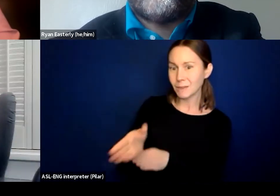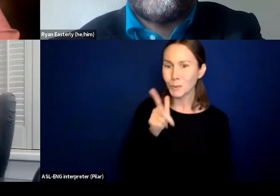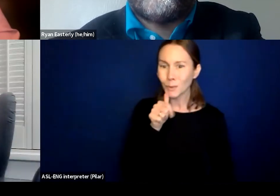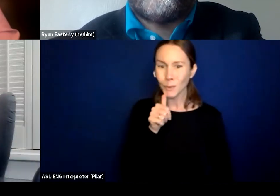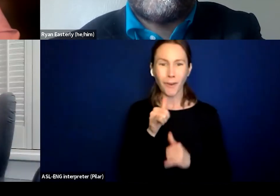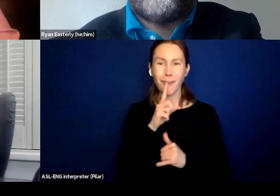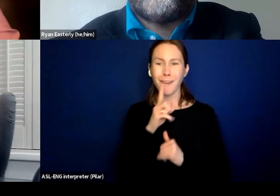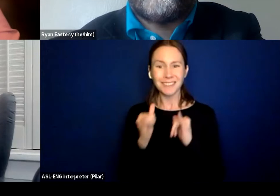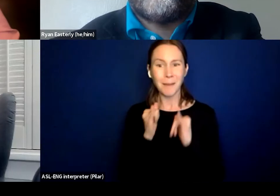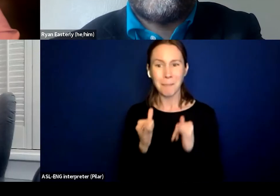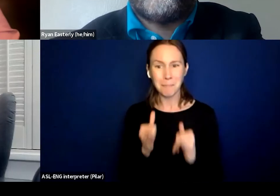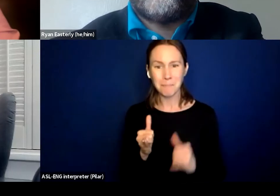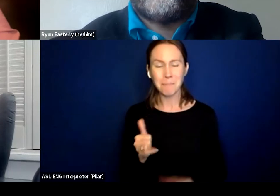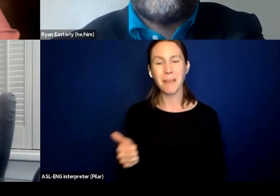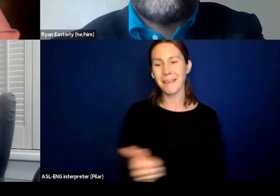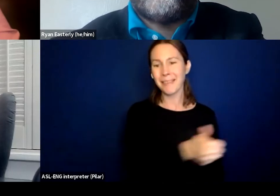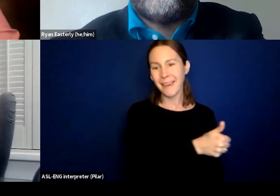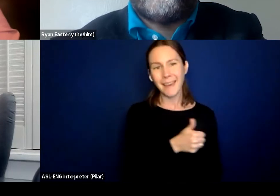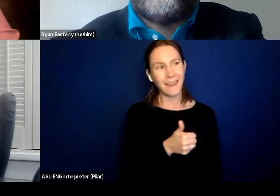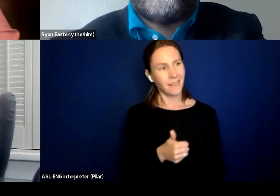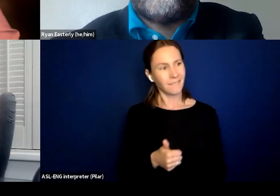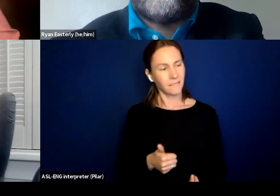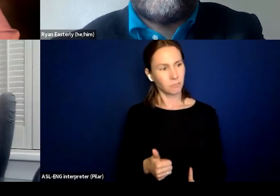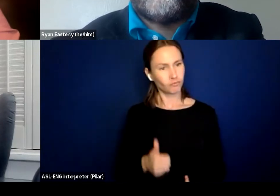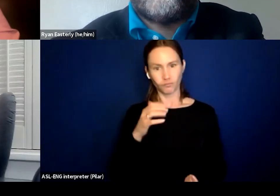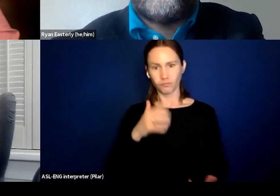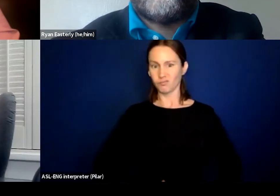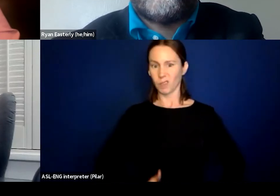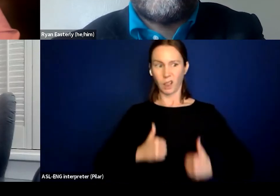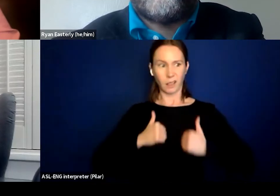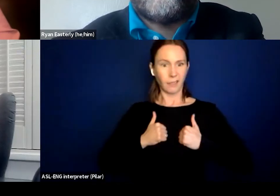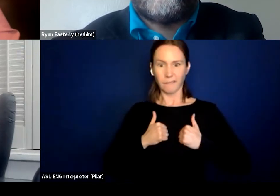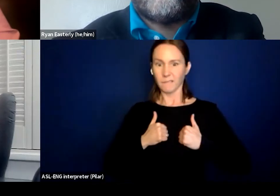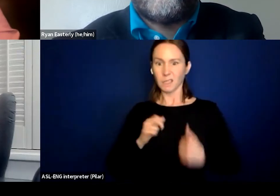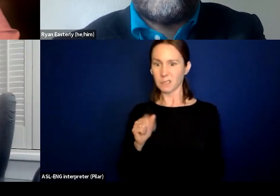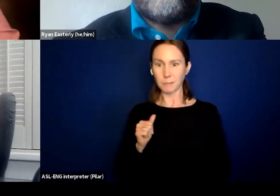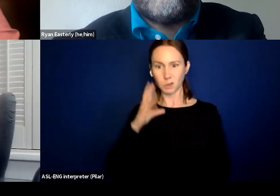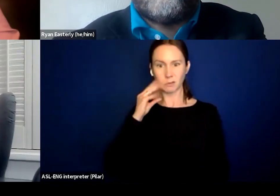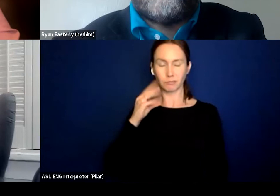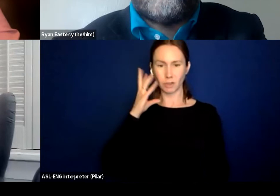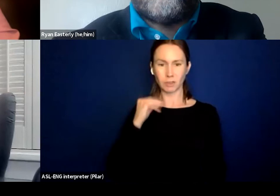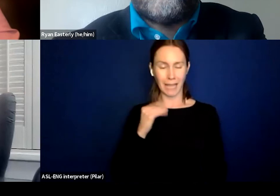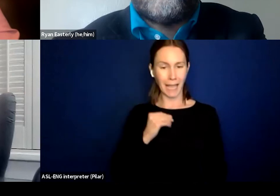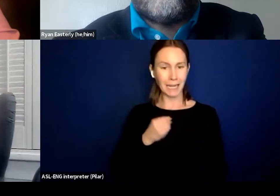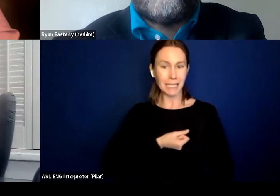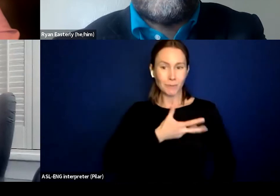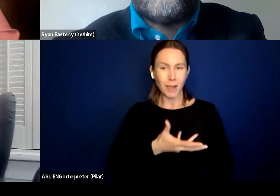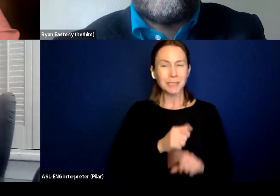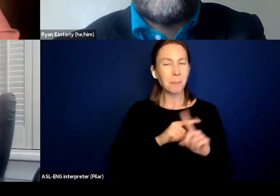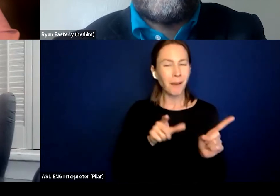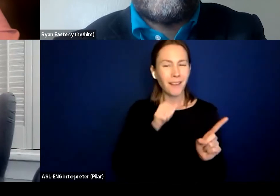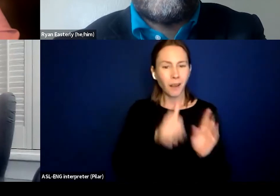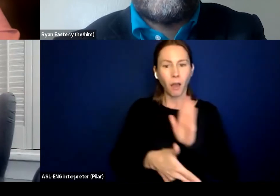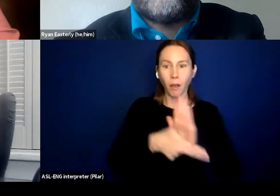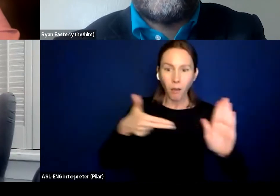me, have lived with disability and expressed disability innovation without ever calling it as such